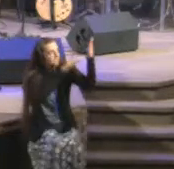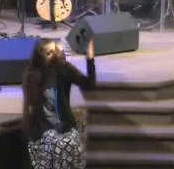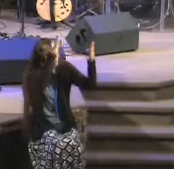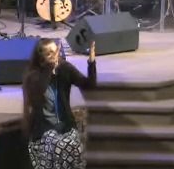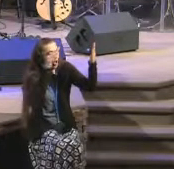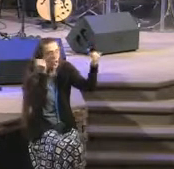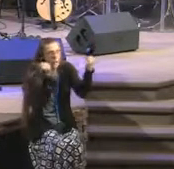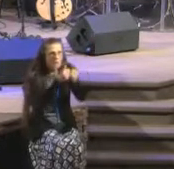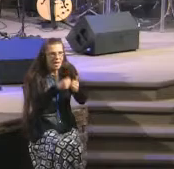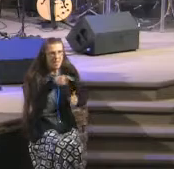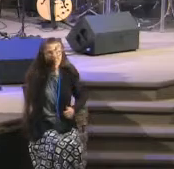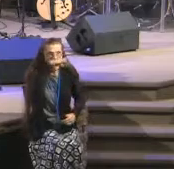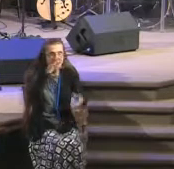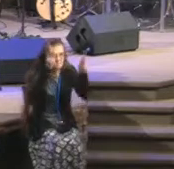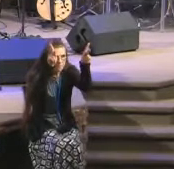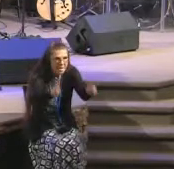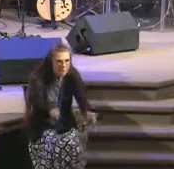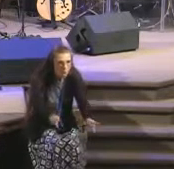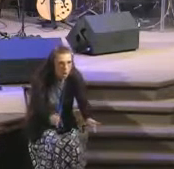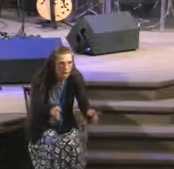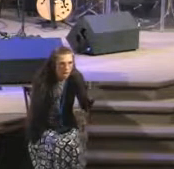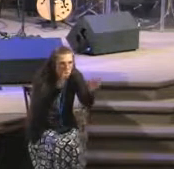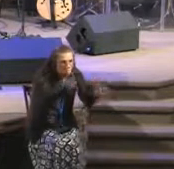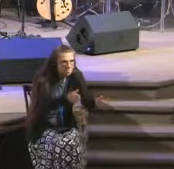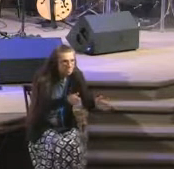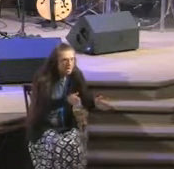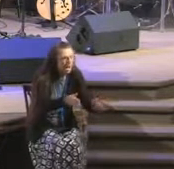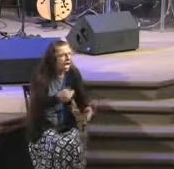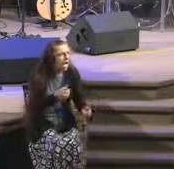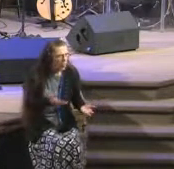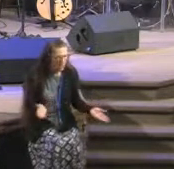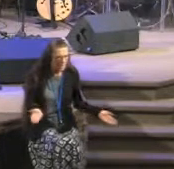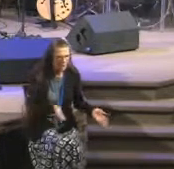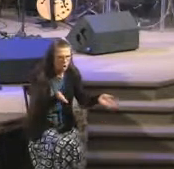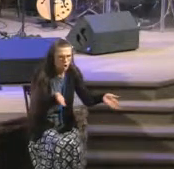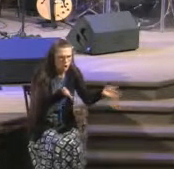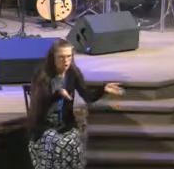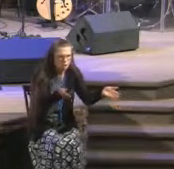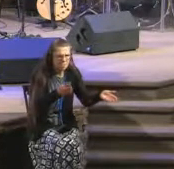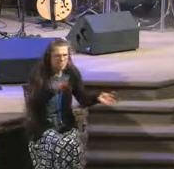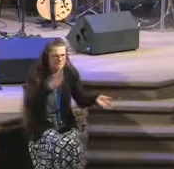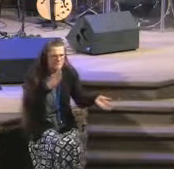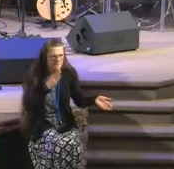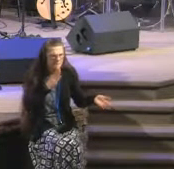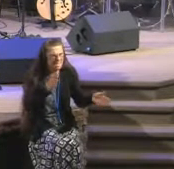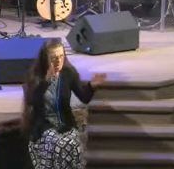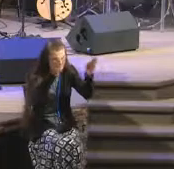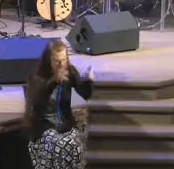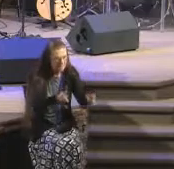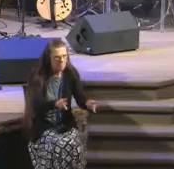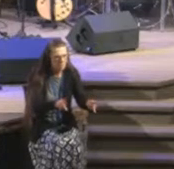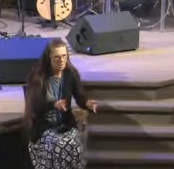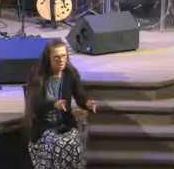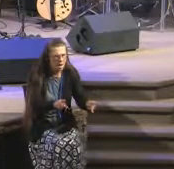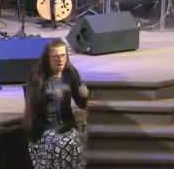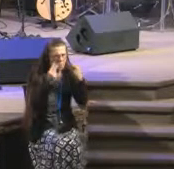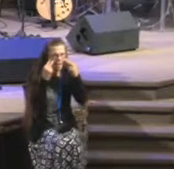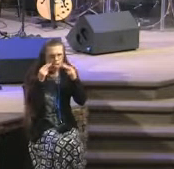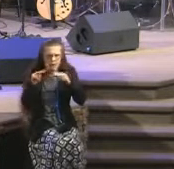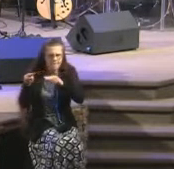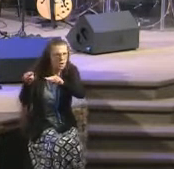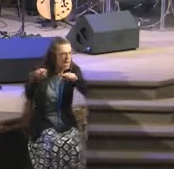with God's people. I want to encourage you, be a people that look for